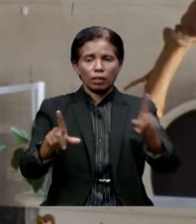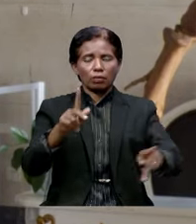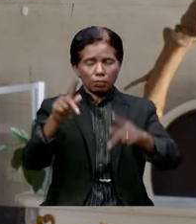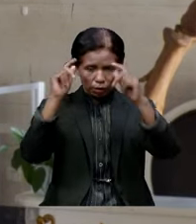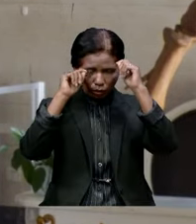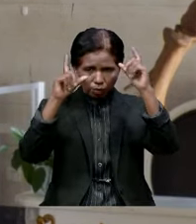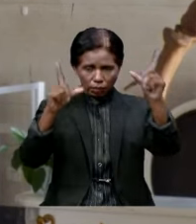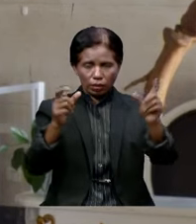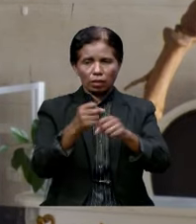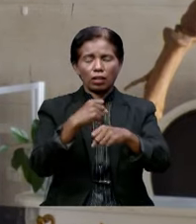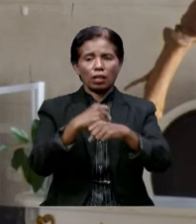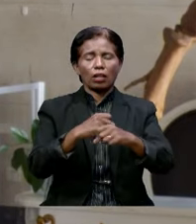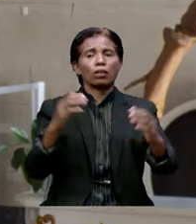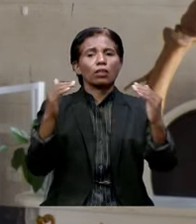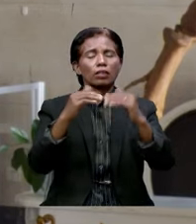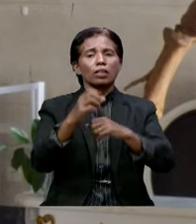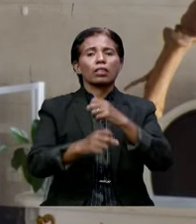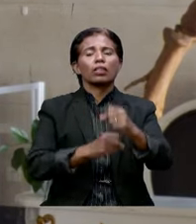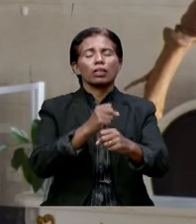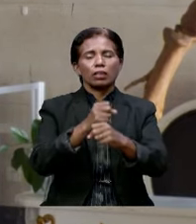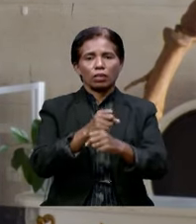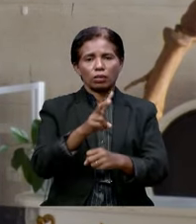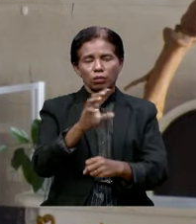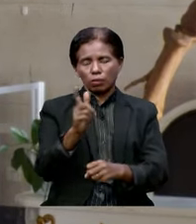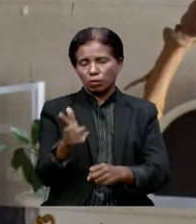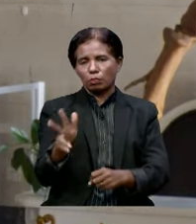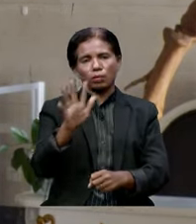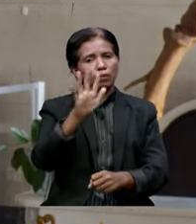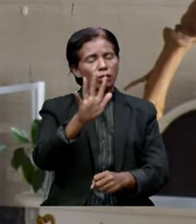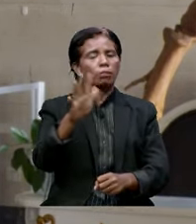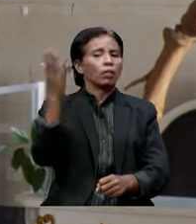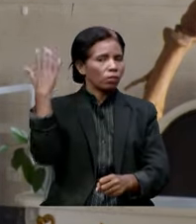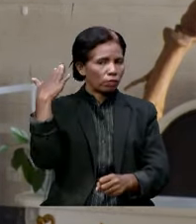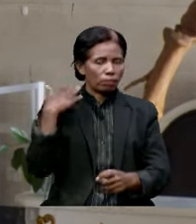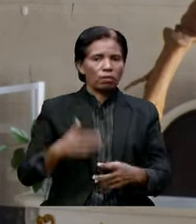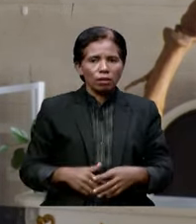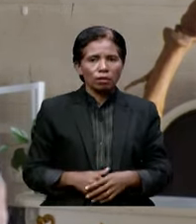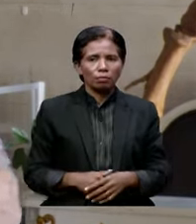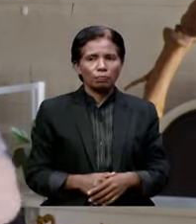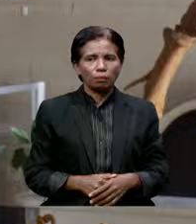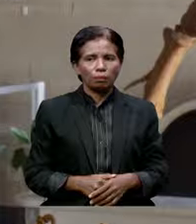fim realiza consulta popular e a tinham Rores em Lima, Liuba. Luciano Amaral, Adair Ximenes, GMN.